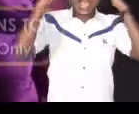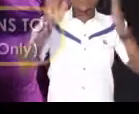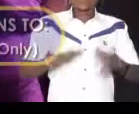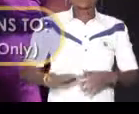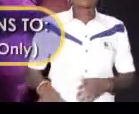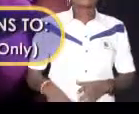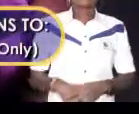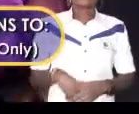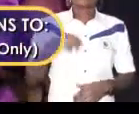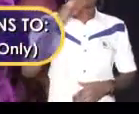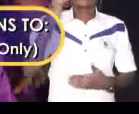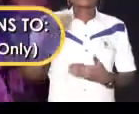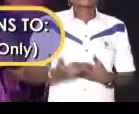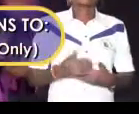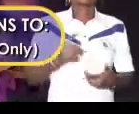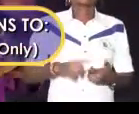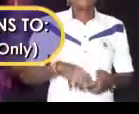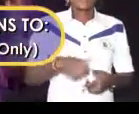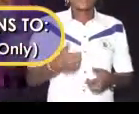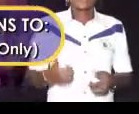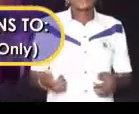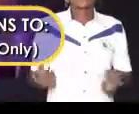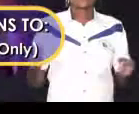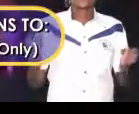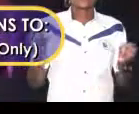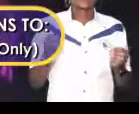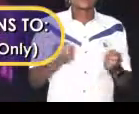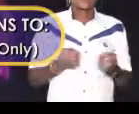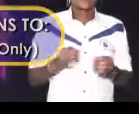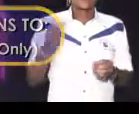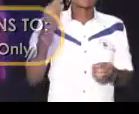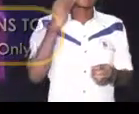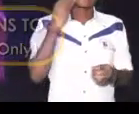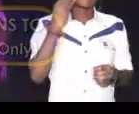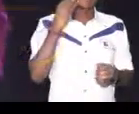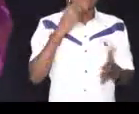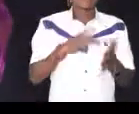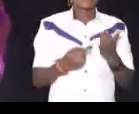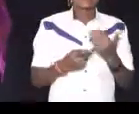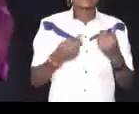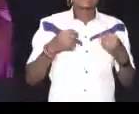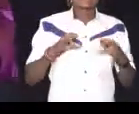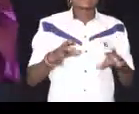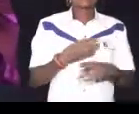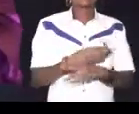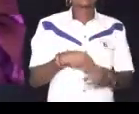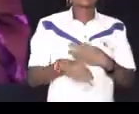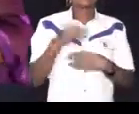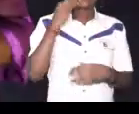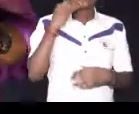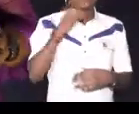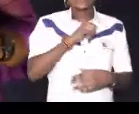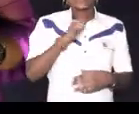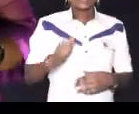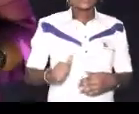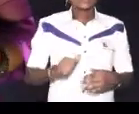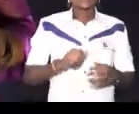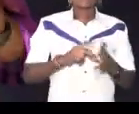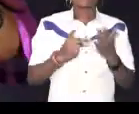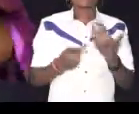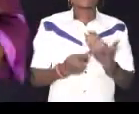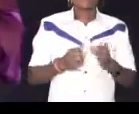Hello pupils, you're welcome to another wonderful edition of your favorite program, The Classroom in Your Home, a